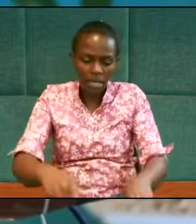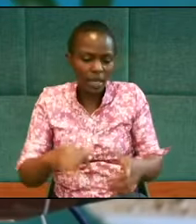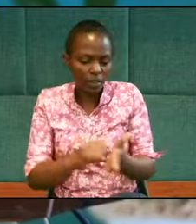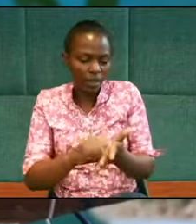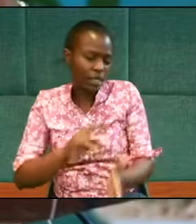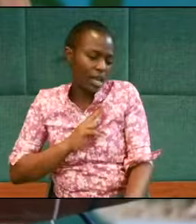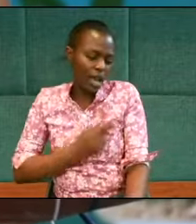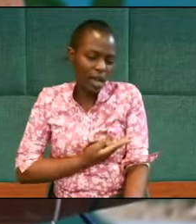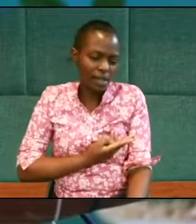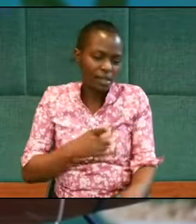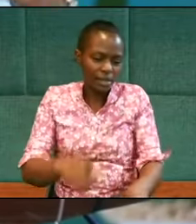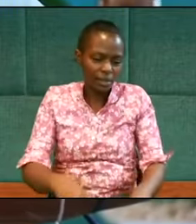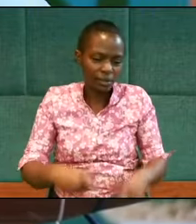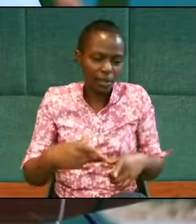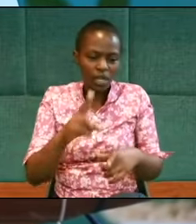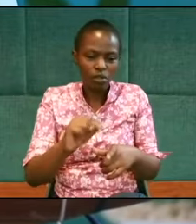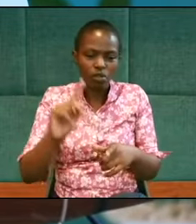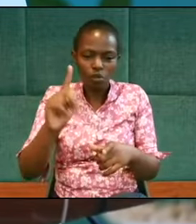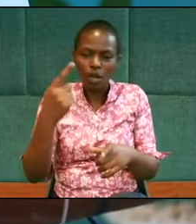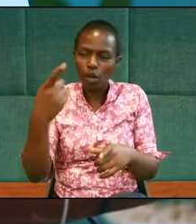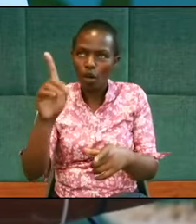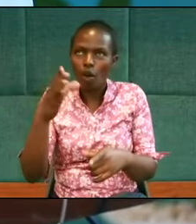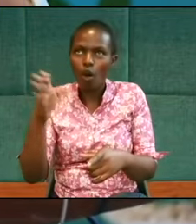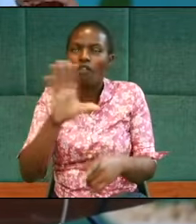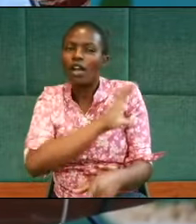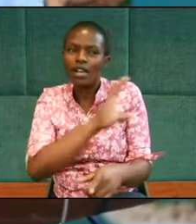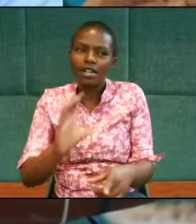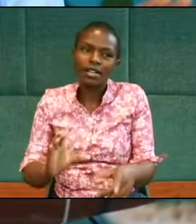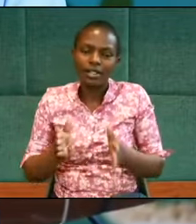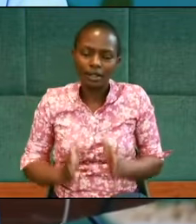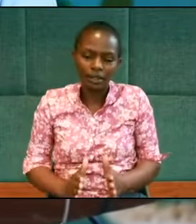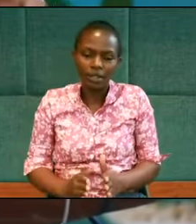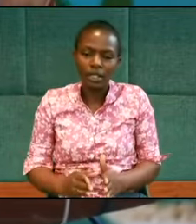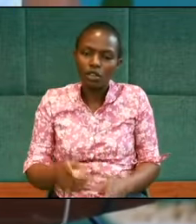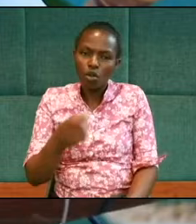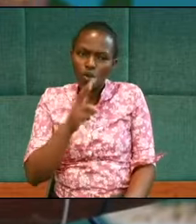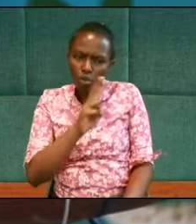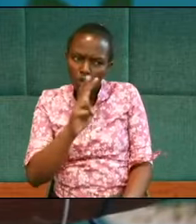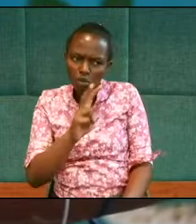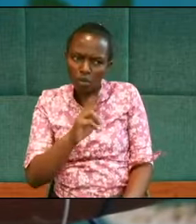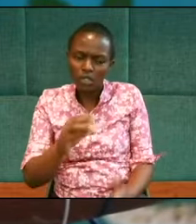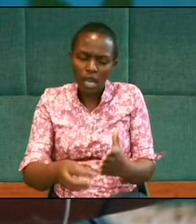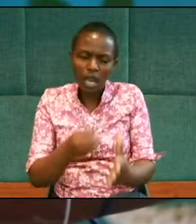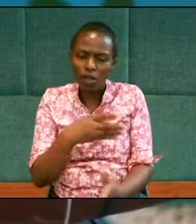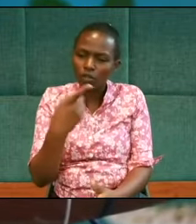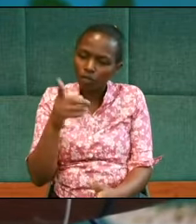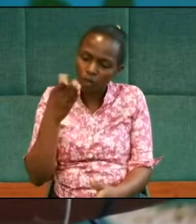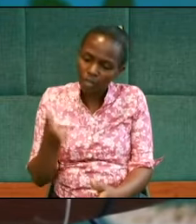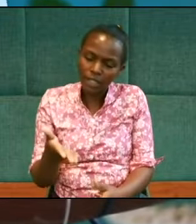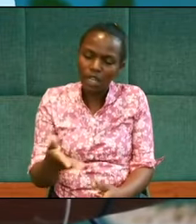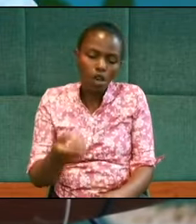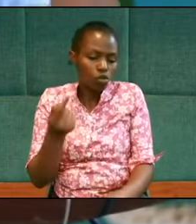lived is not one of Christians. So watch out for that. Tonight, I'm going to make an altar